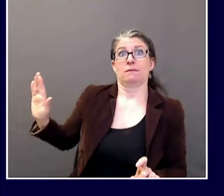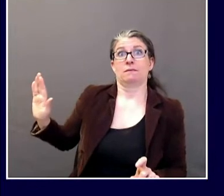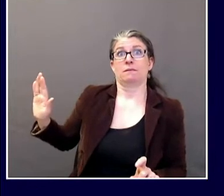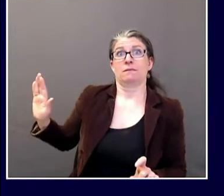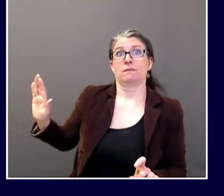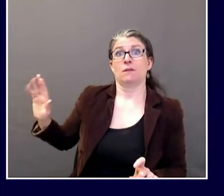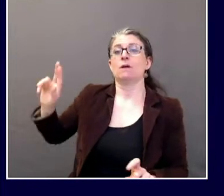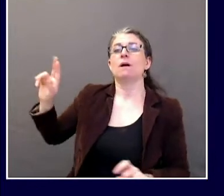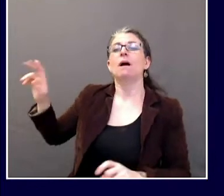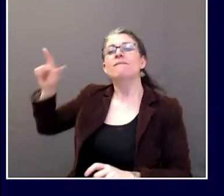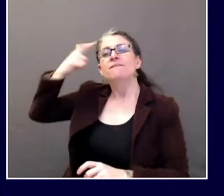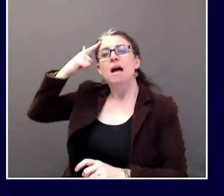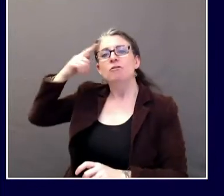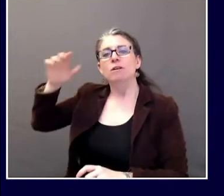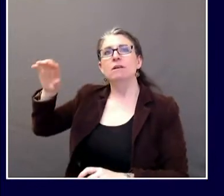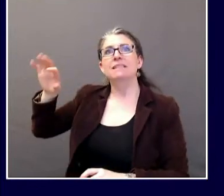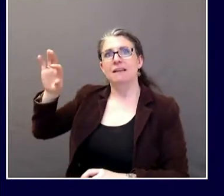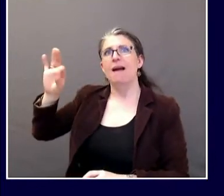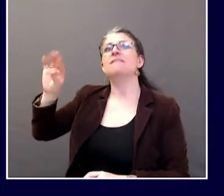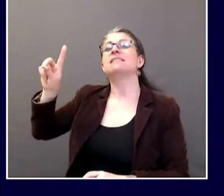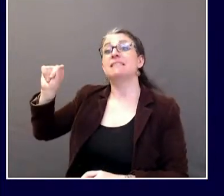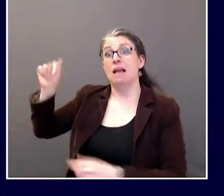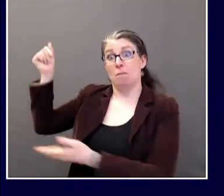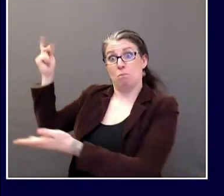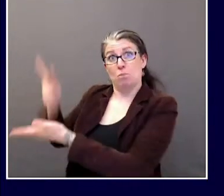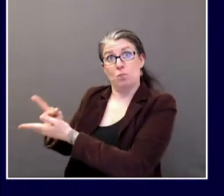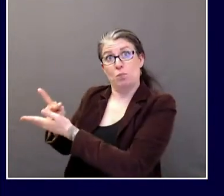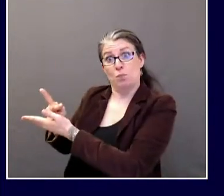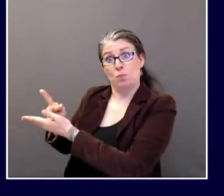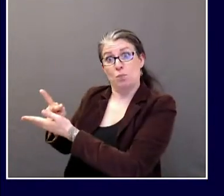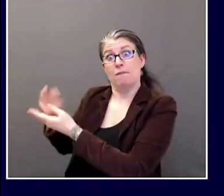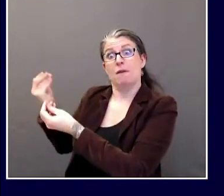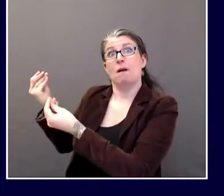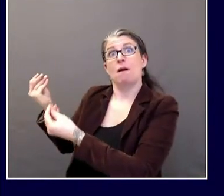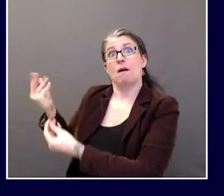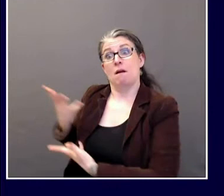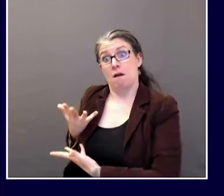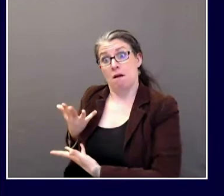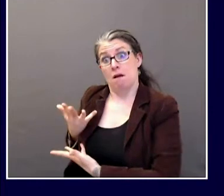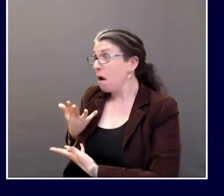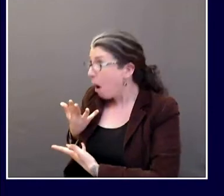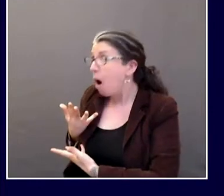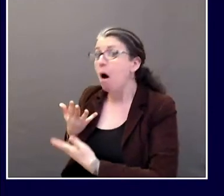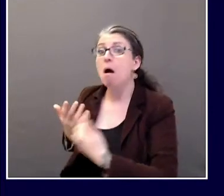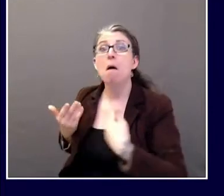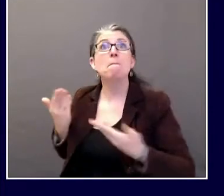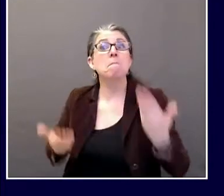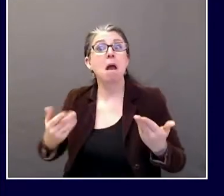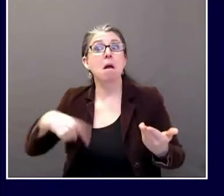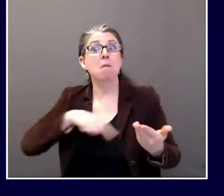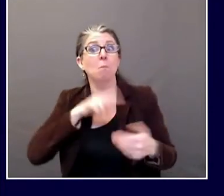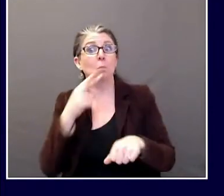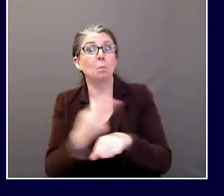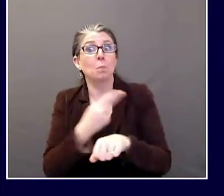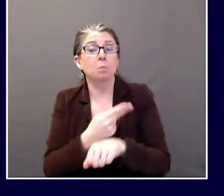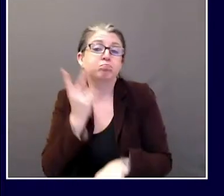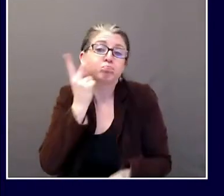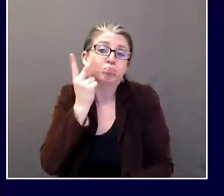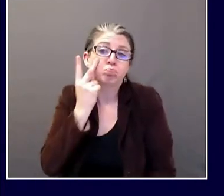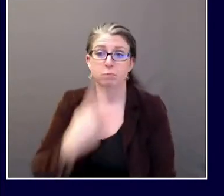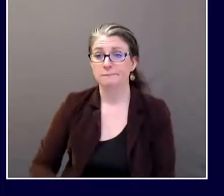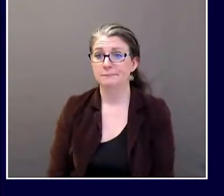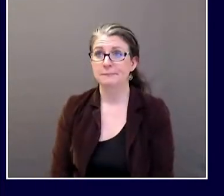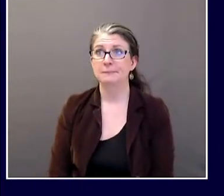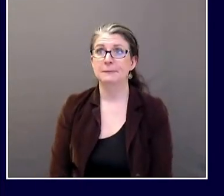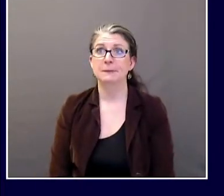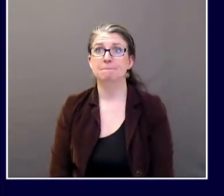appropriate for any state-sponsored uses. Okay. And then my second question is about phase 1B, which includes frontline workers